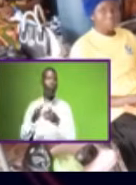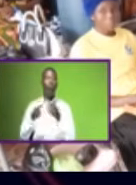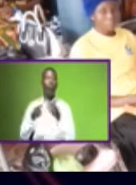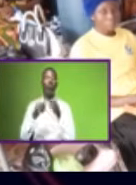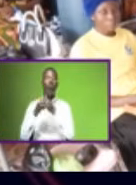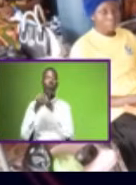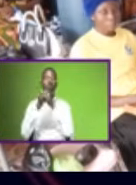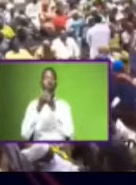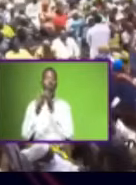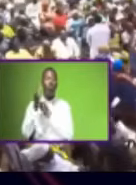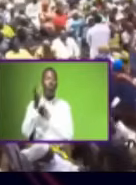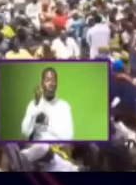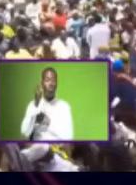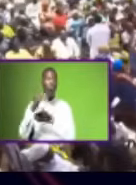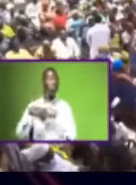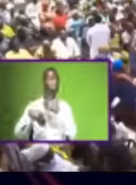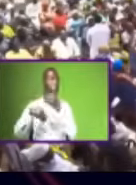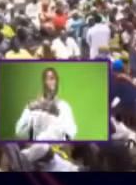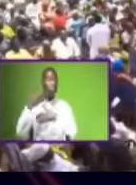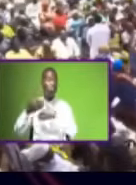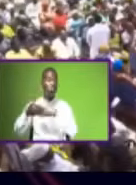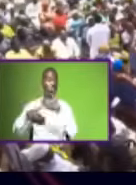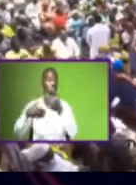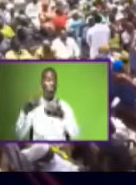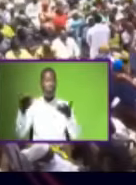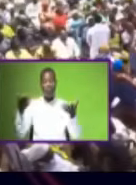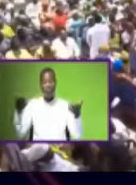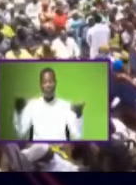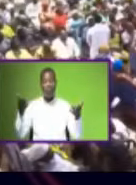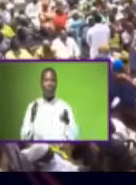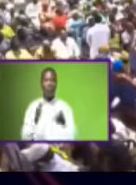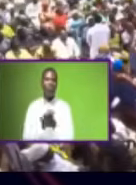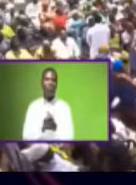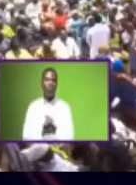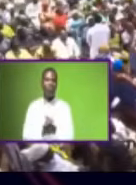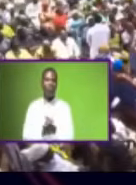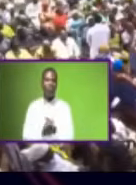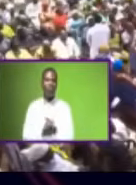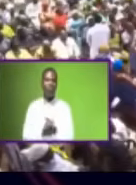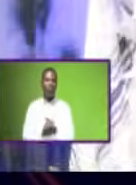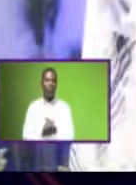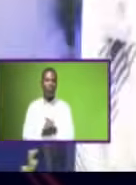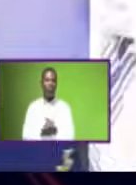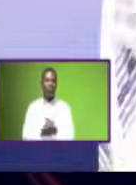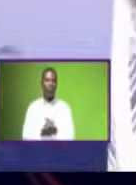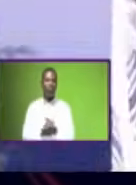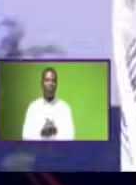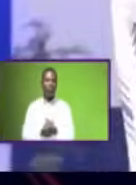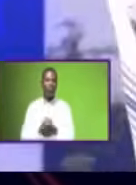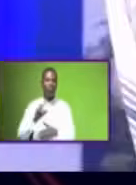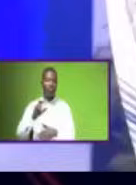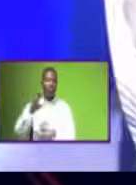So they worship God ordinarily.